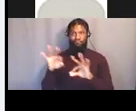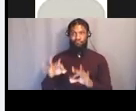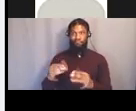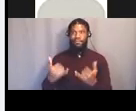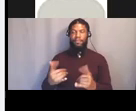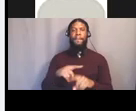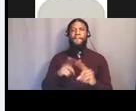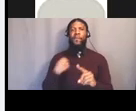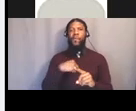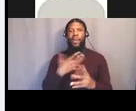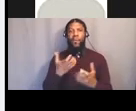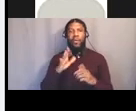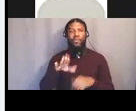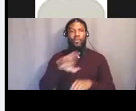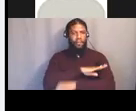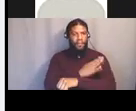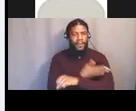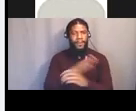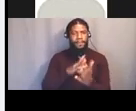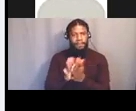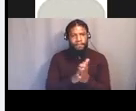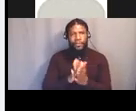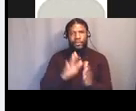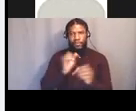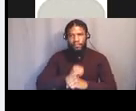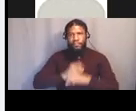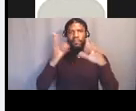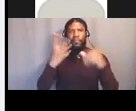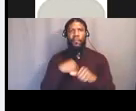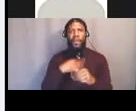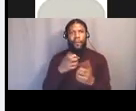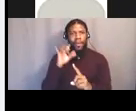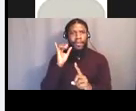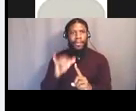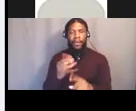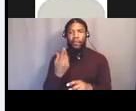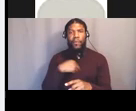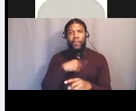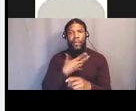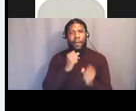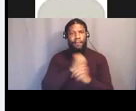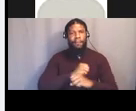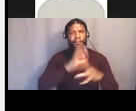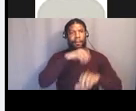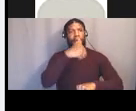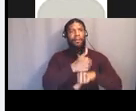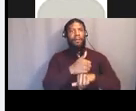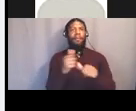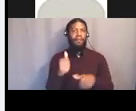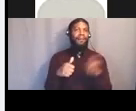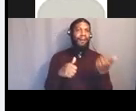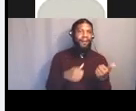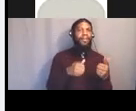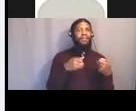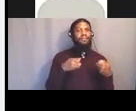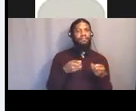vision, we want to build an alternative. If the things that we have were a choice, we're